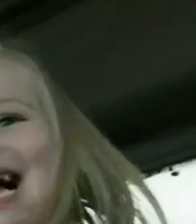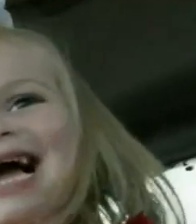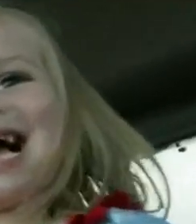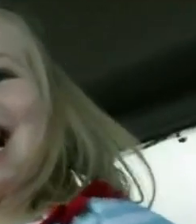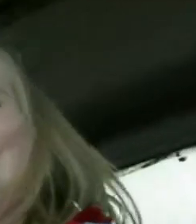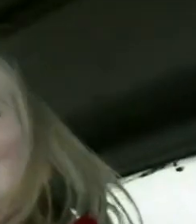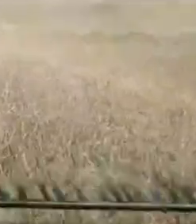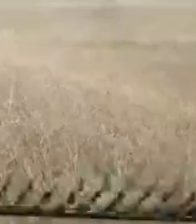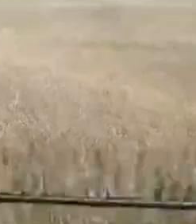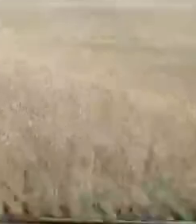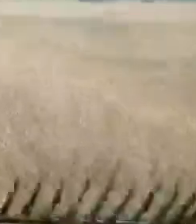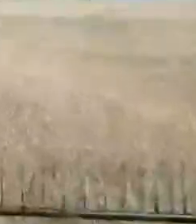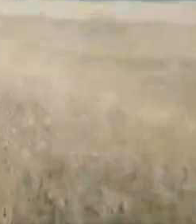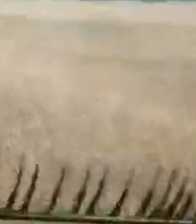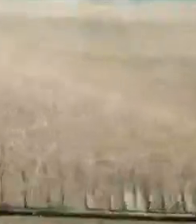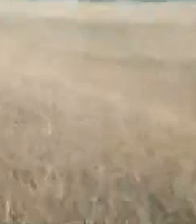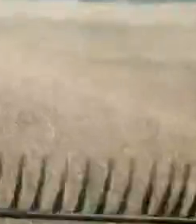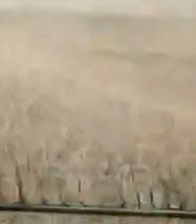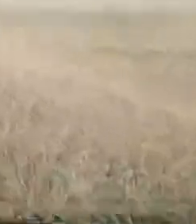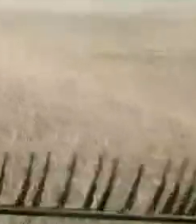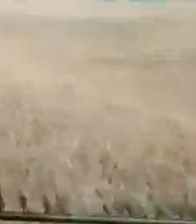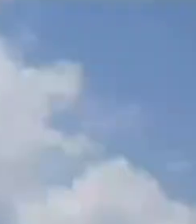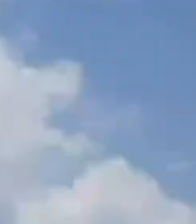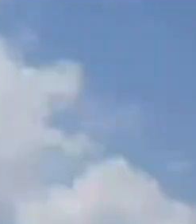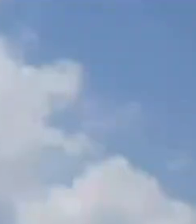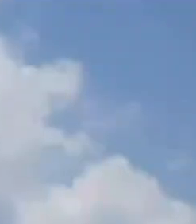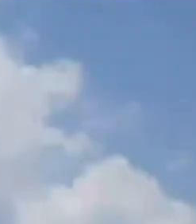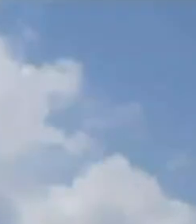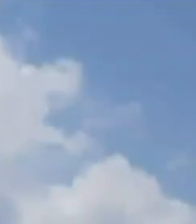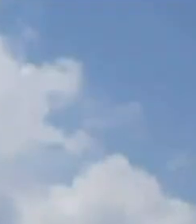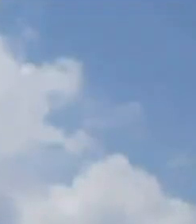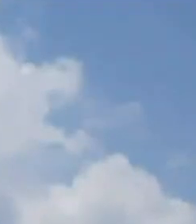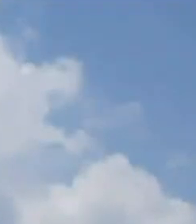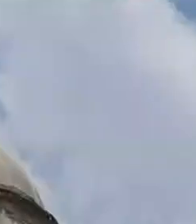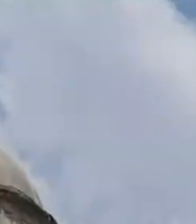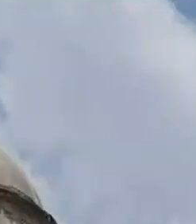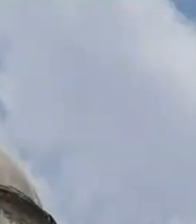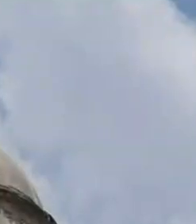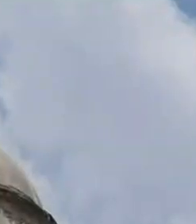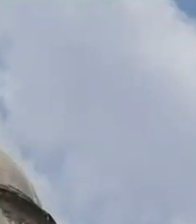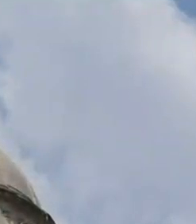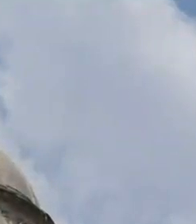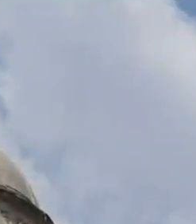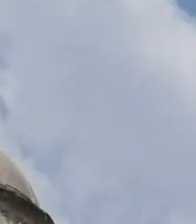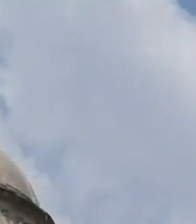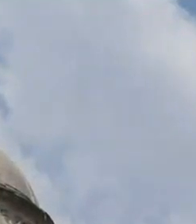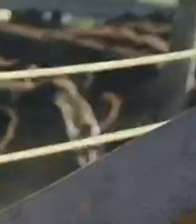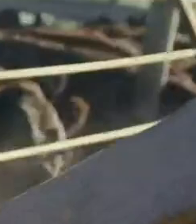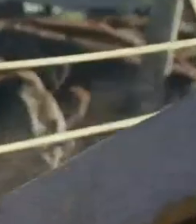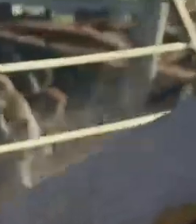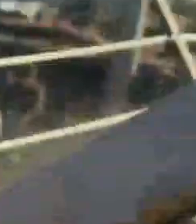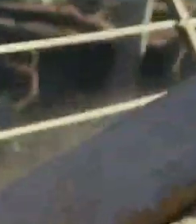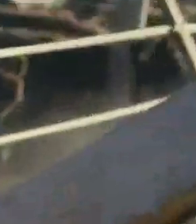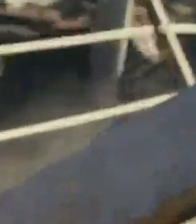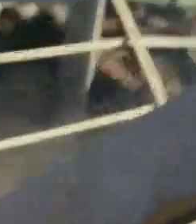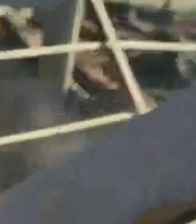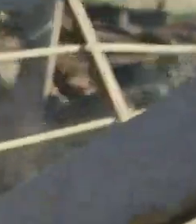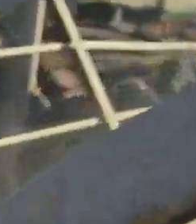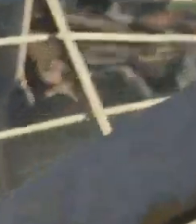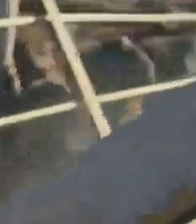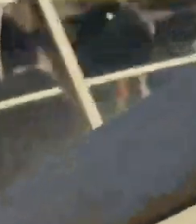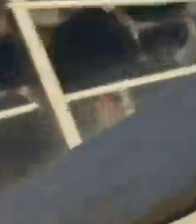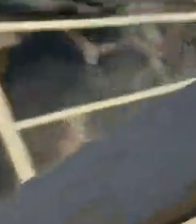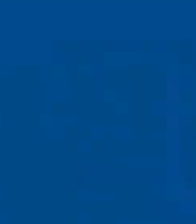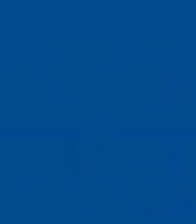Farm Bureau's mission is to be the voice of farm families throughout the Commonwealth. Today, that voice proudly supports quality programming on